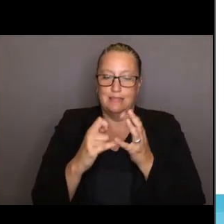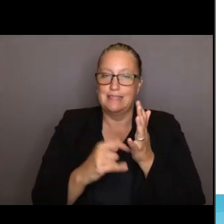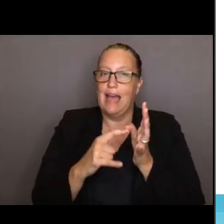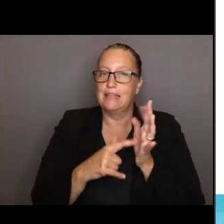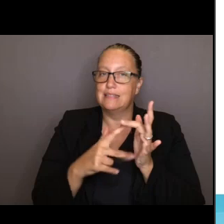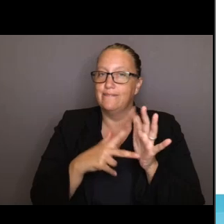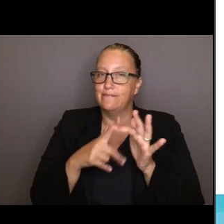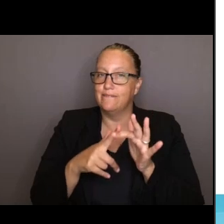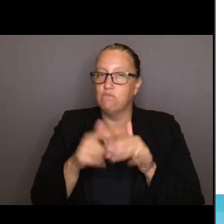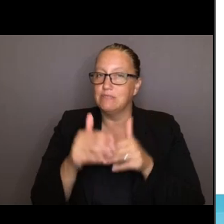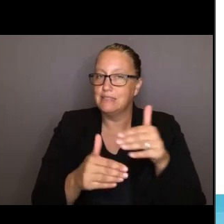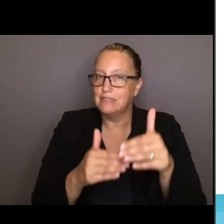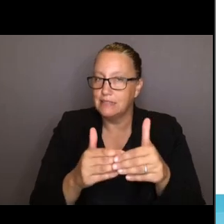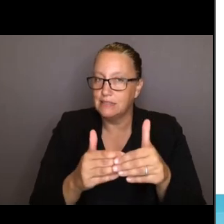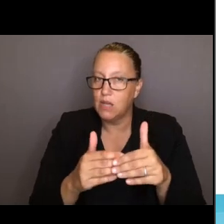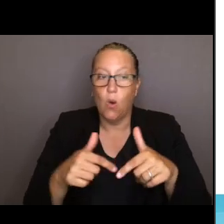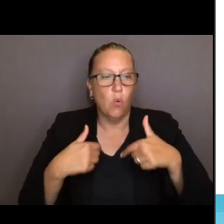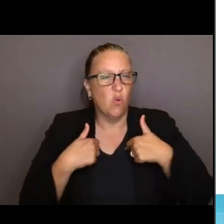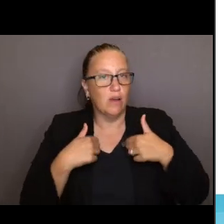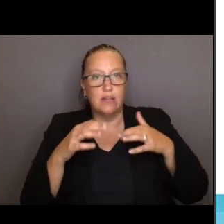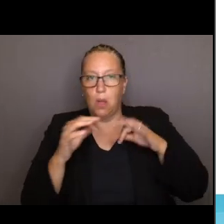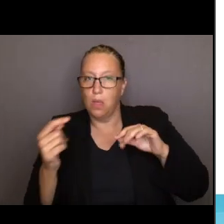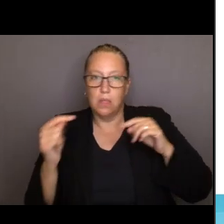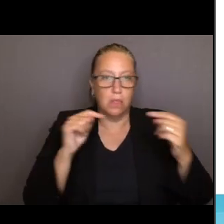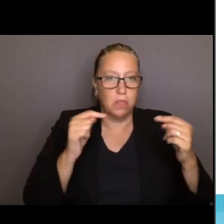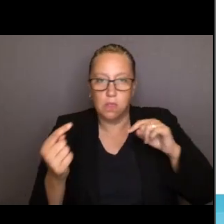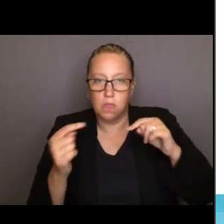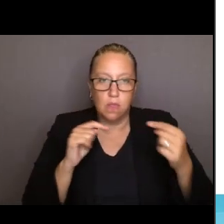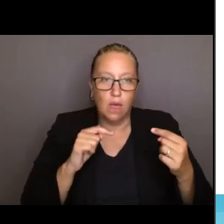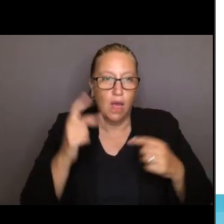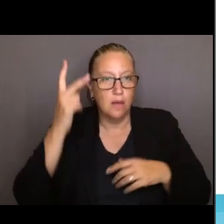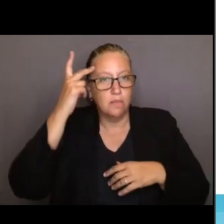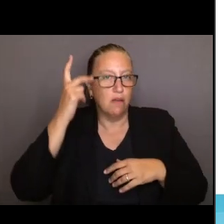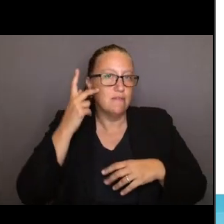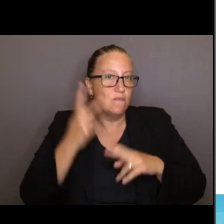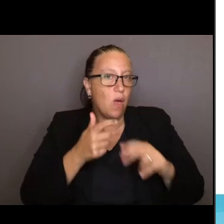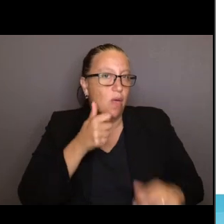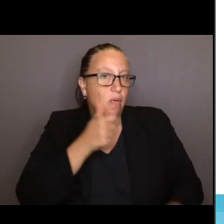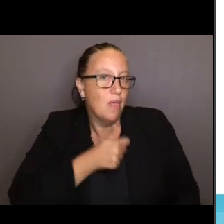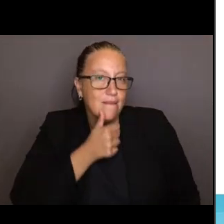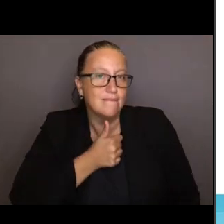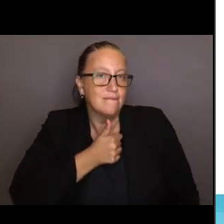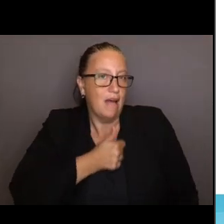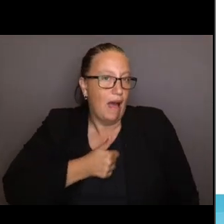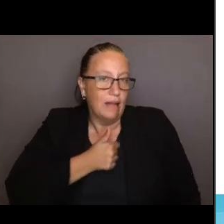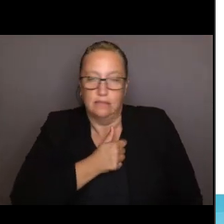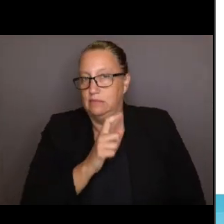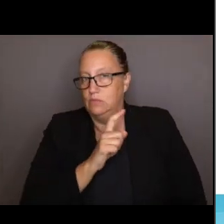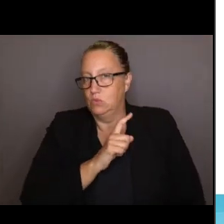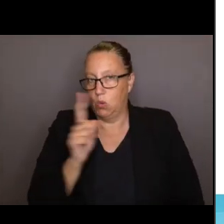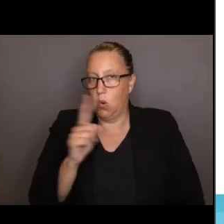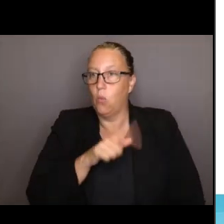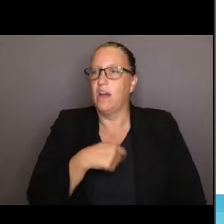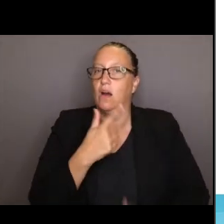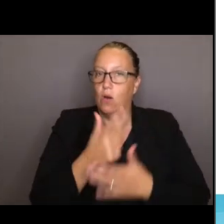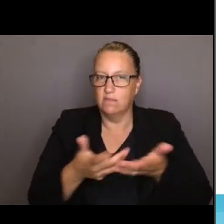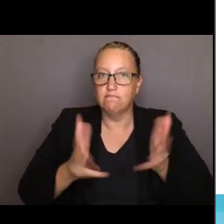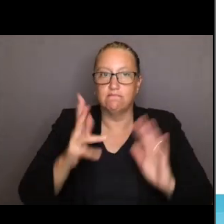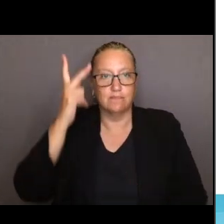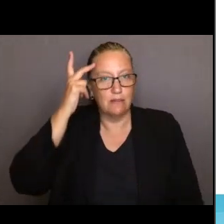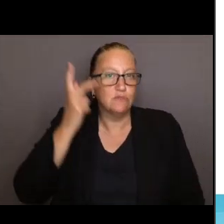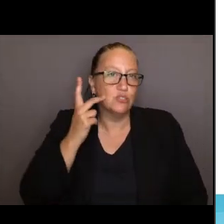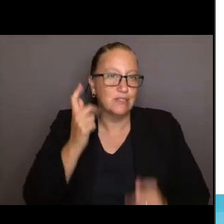We are not Maury Povich. We don't parentage test for the entertainment. We need to parentage test and then follow